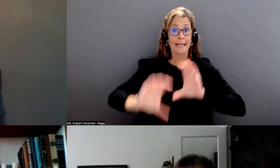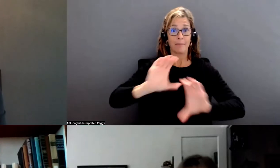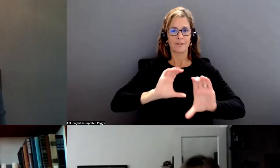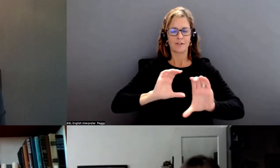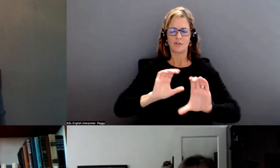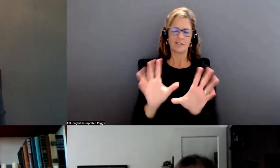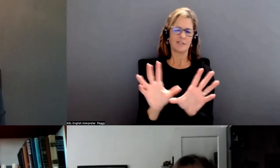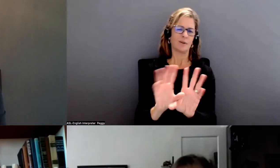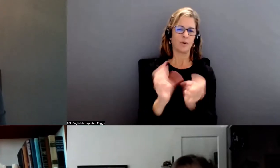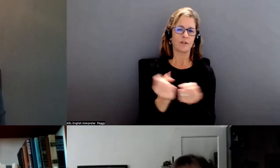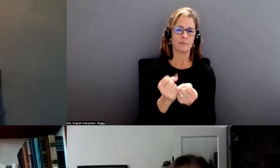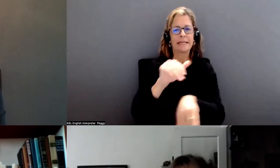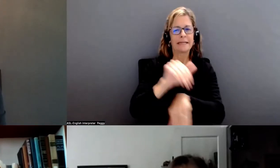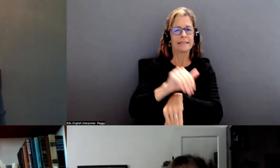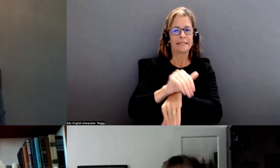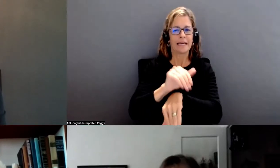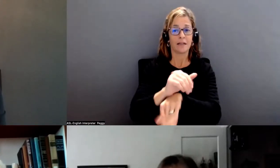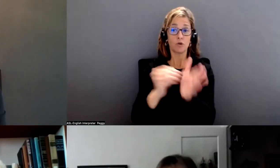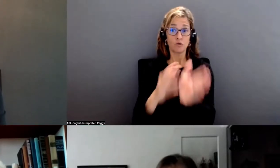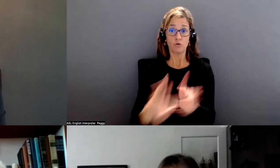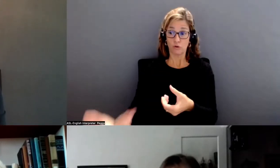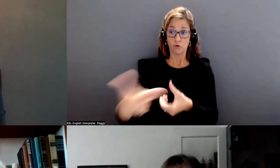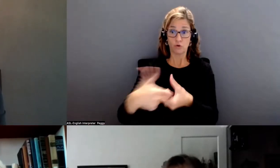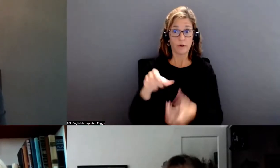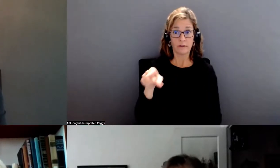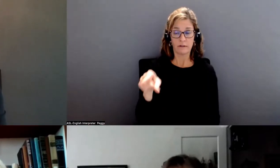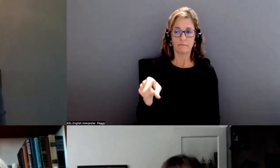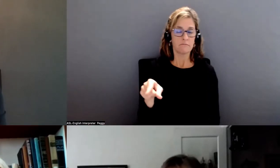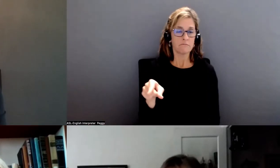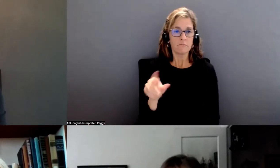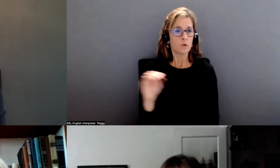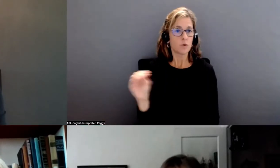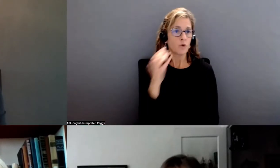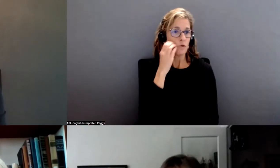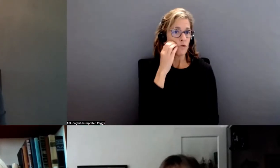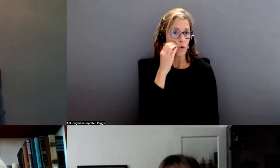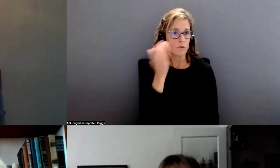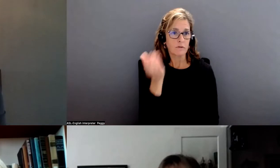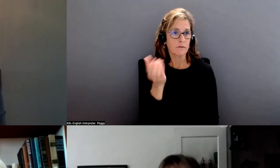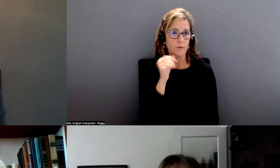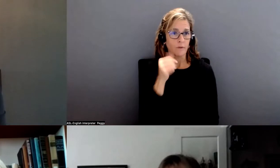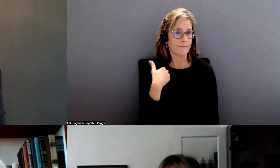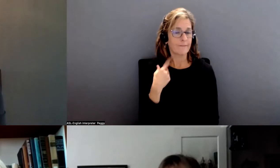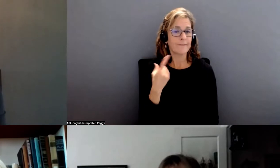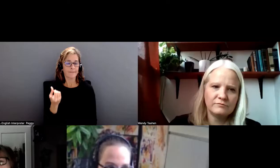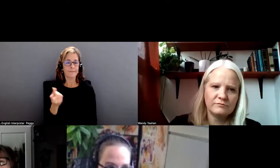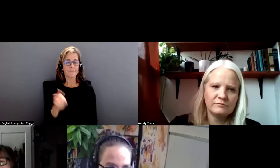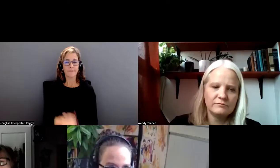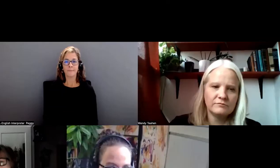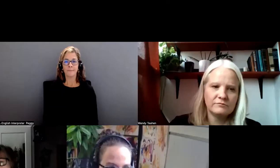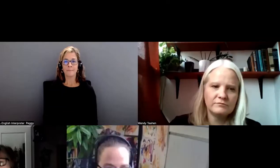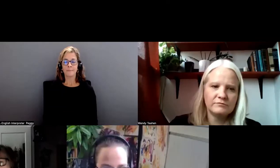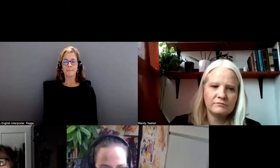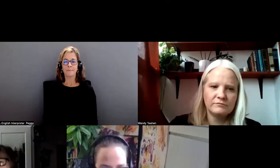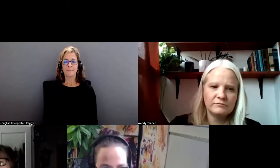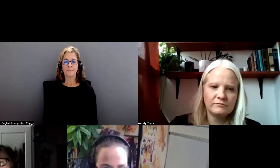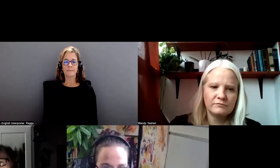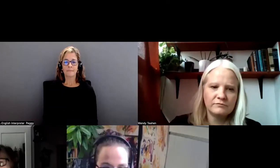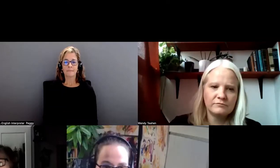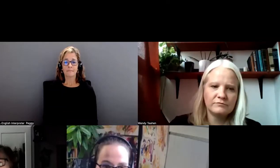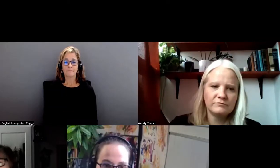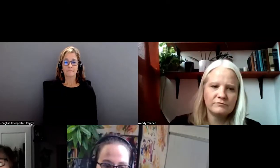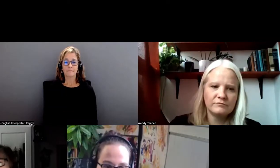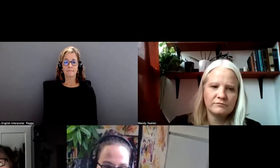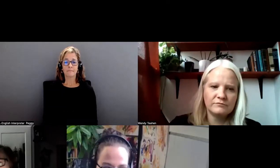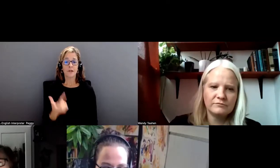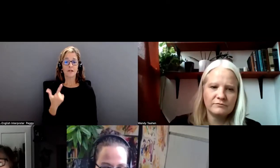seminar in the evening. I had a student who didn't have a mobile phone. And so I just went and got